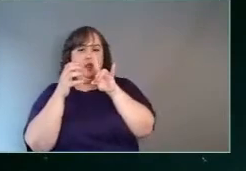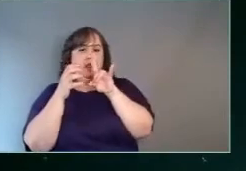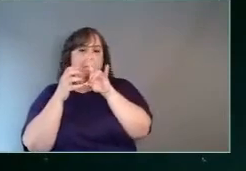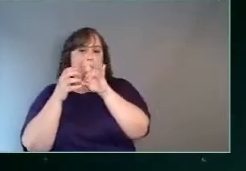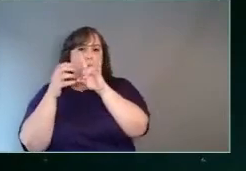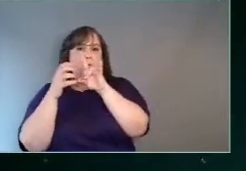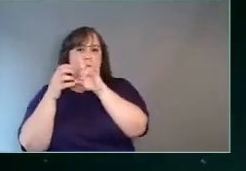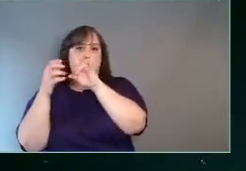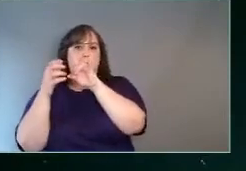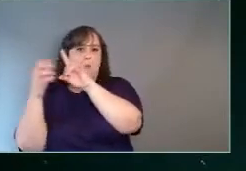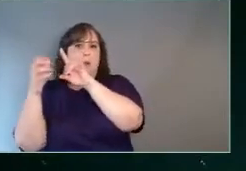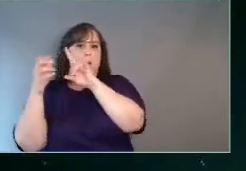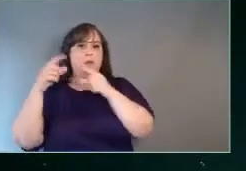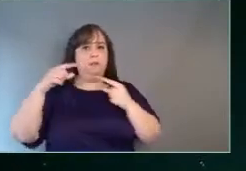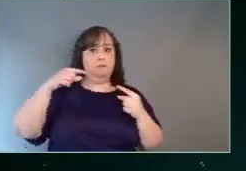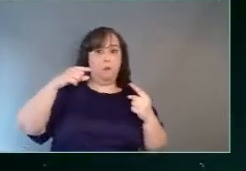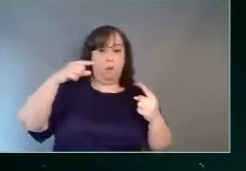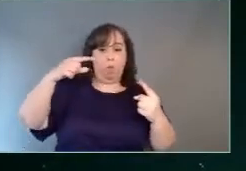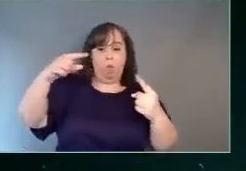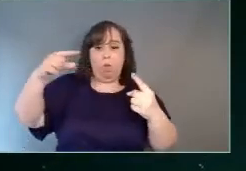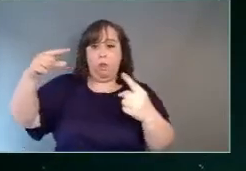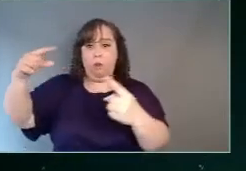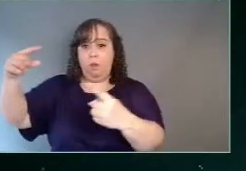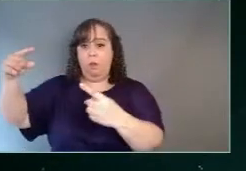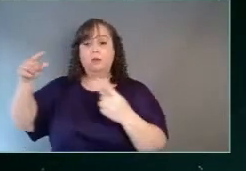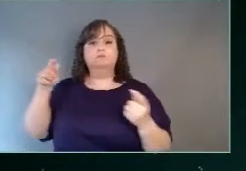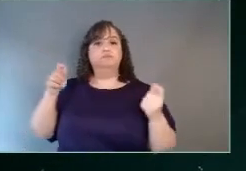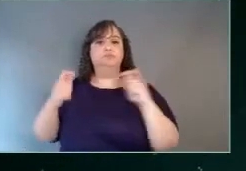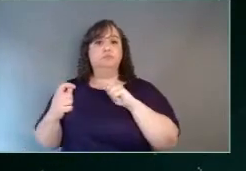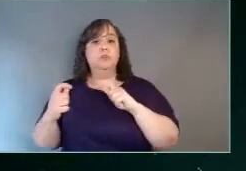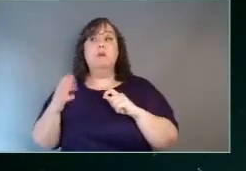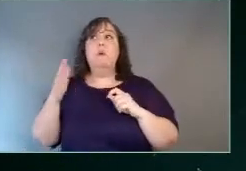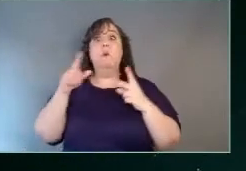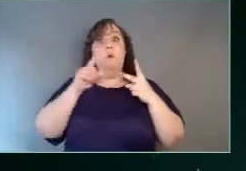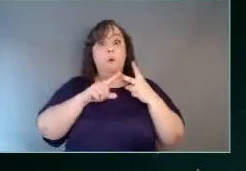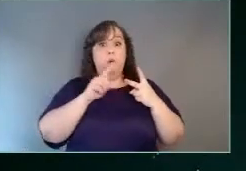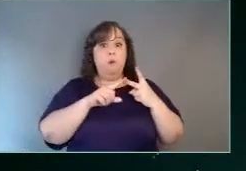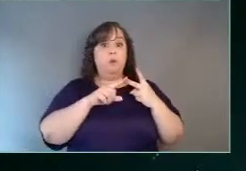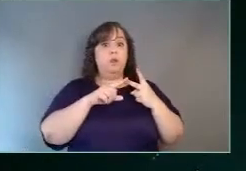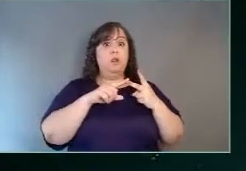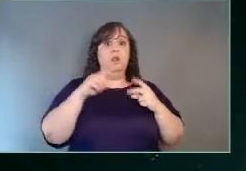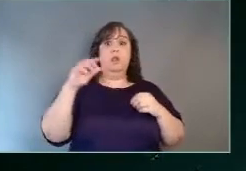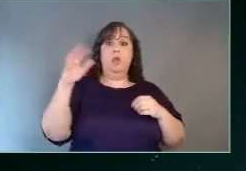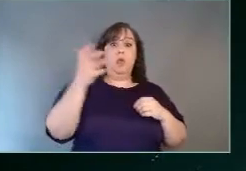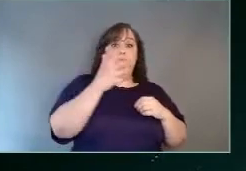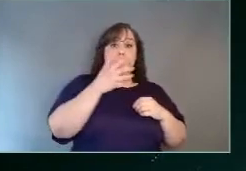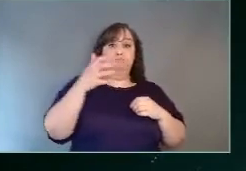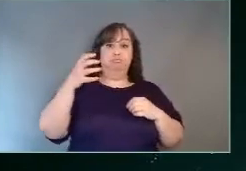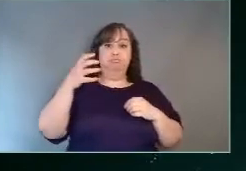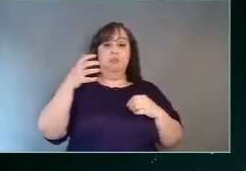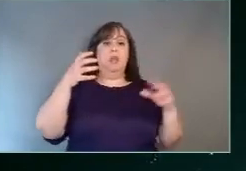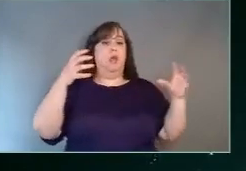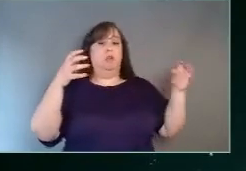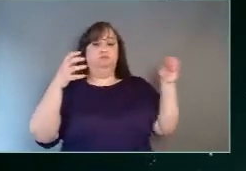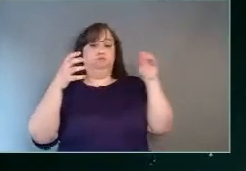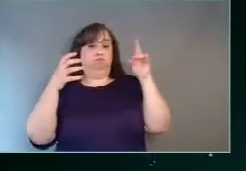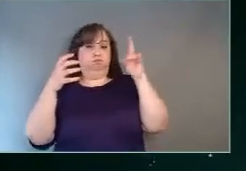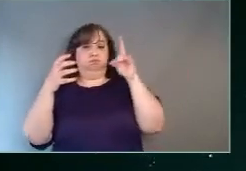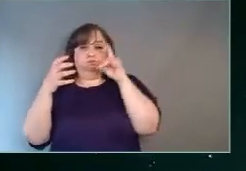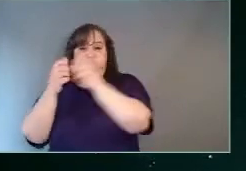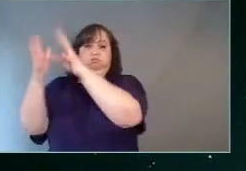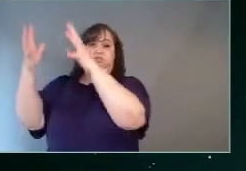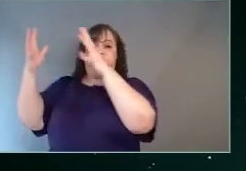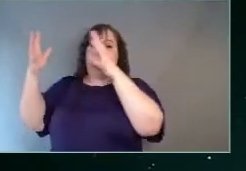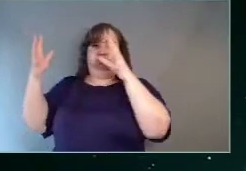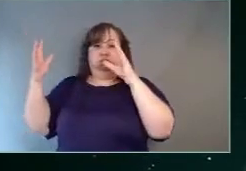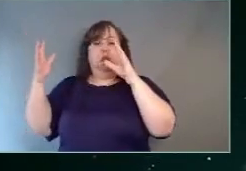asteroid into a different orbit. Another option is to actually slam a spacecraft into the asteroid and change its orbit that way.